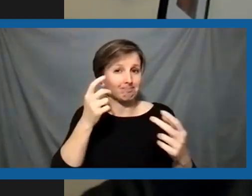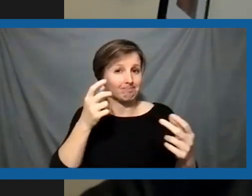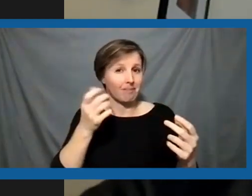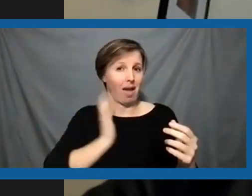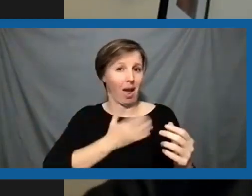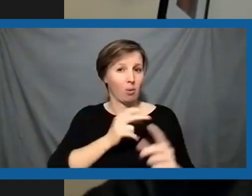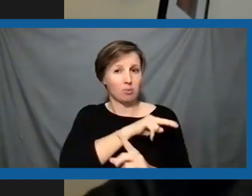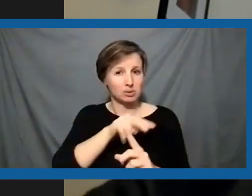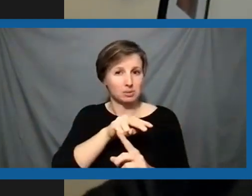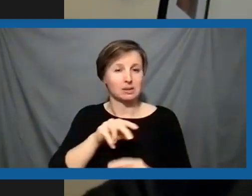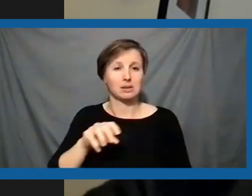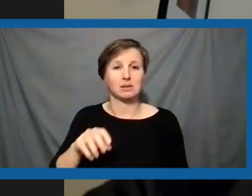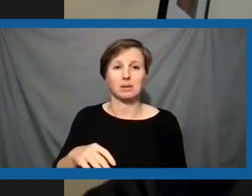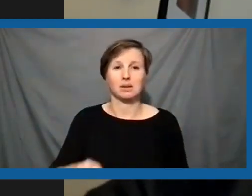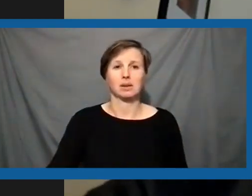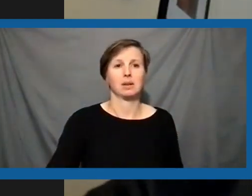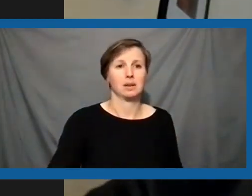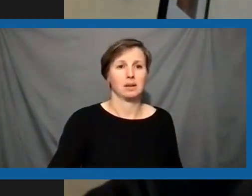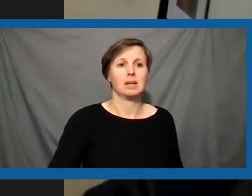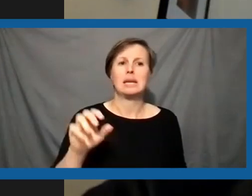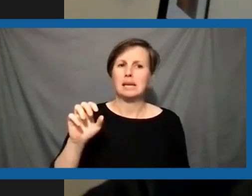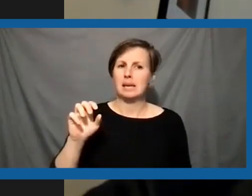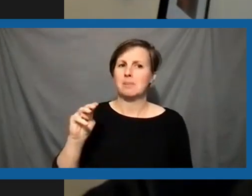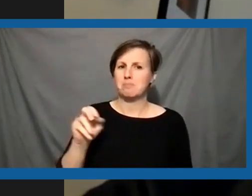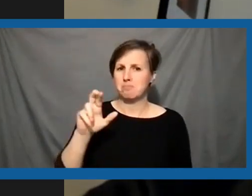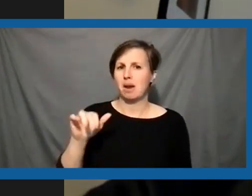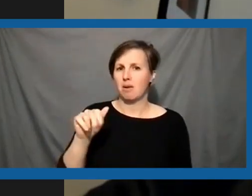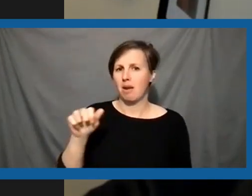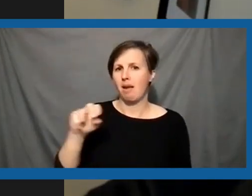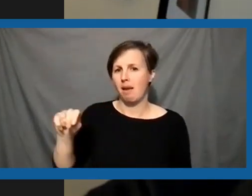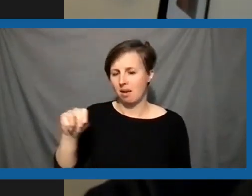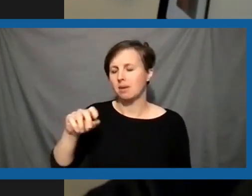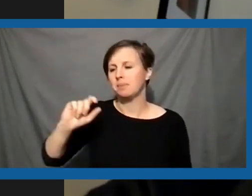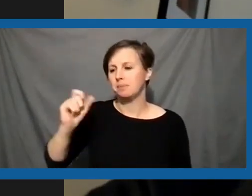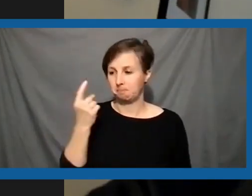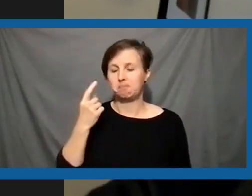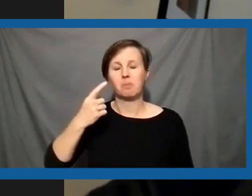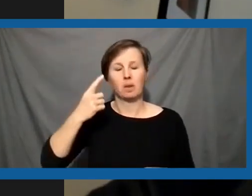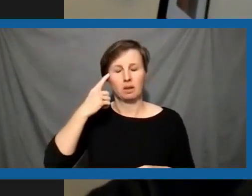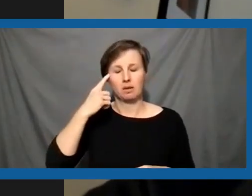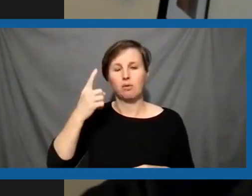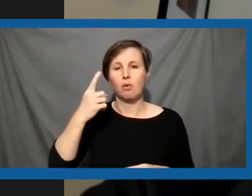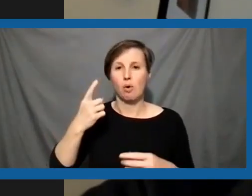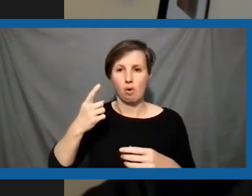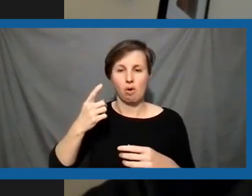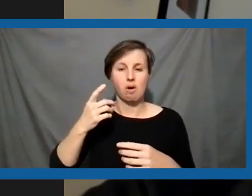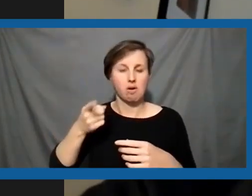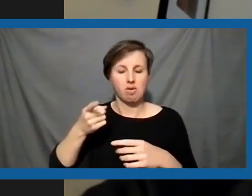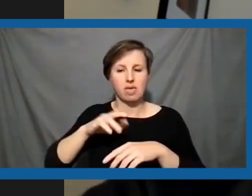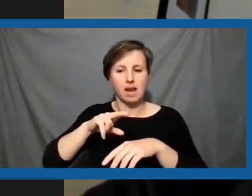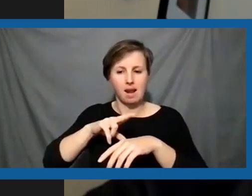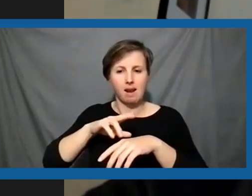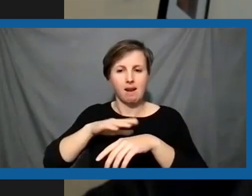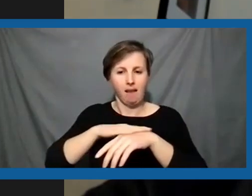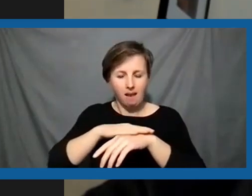know, getting Native communities to want to participate, to believe in the power of